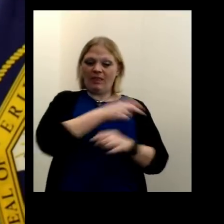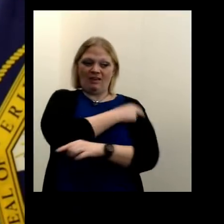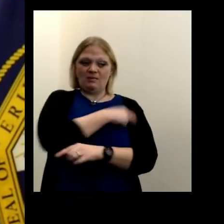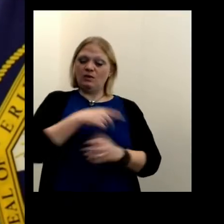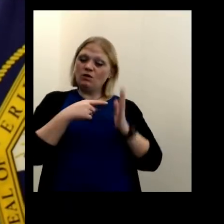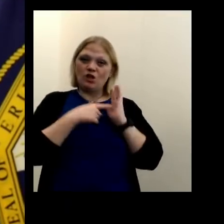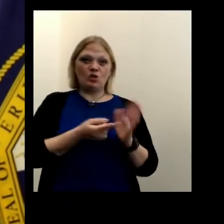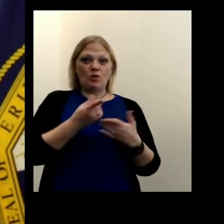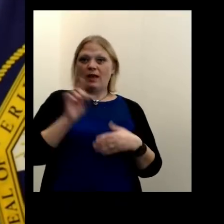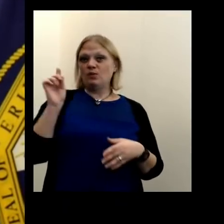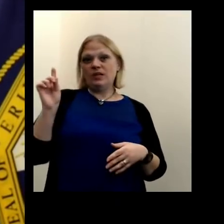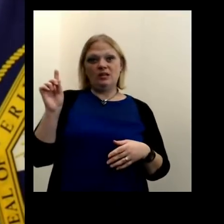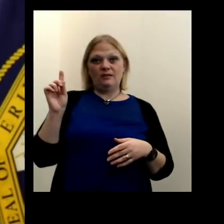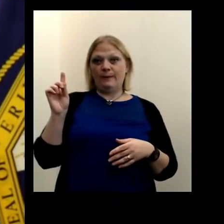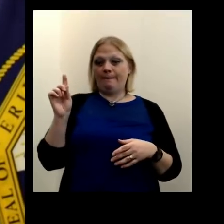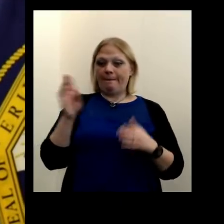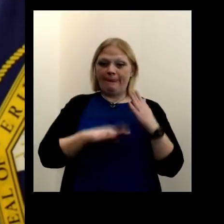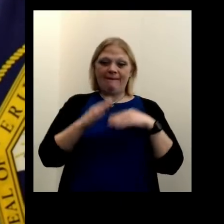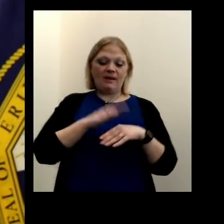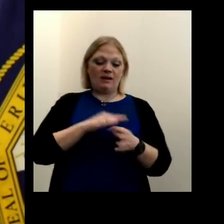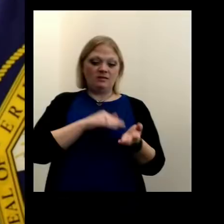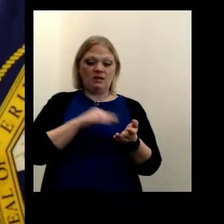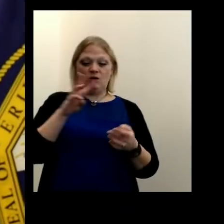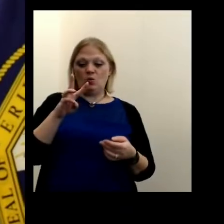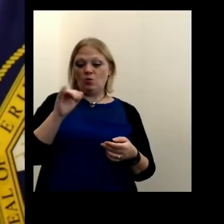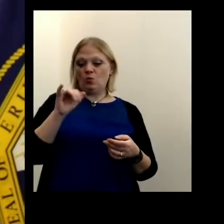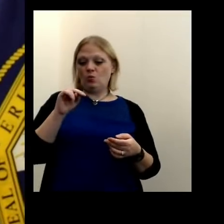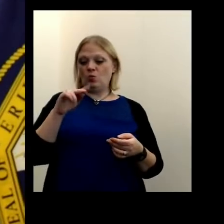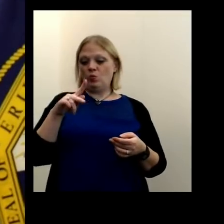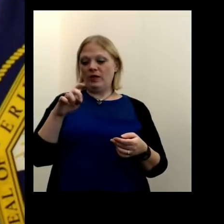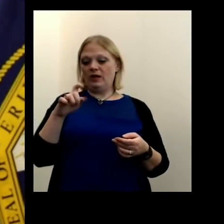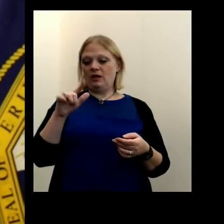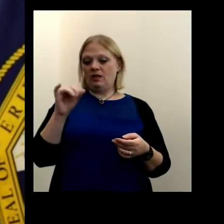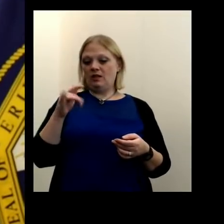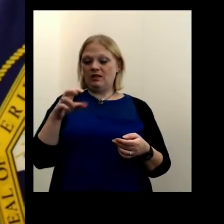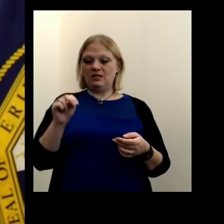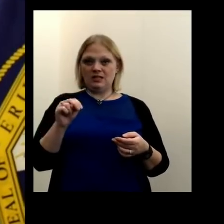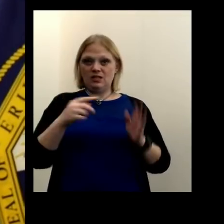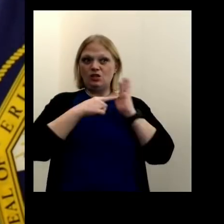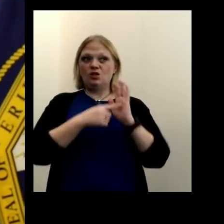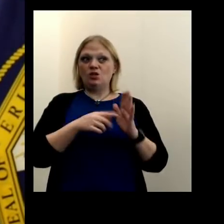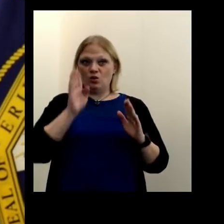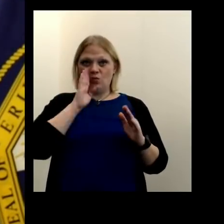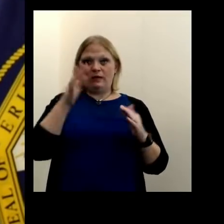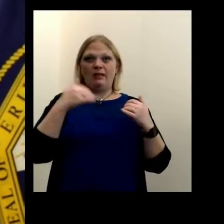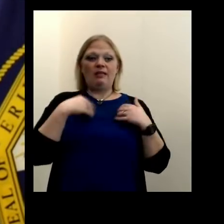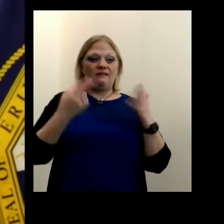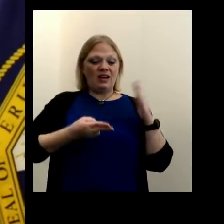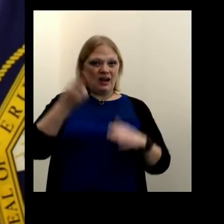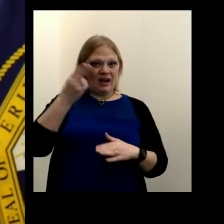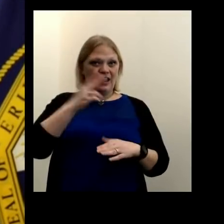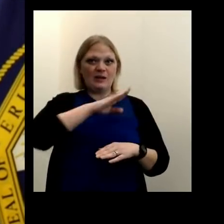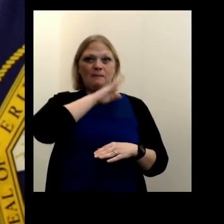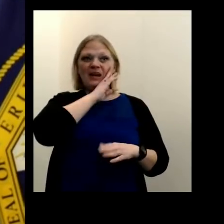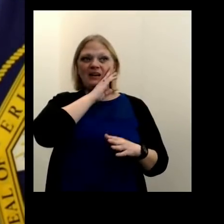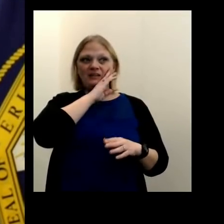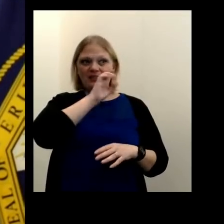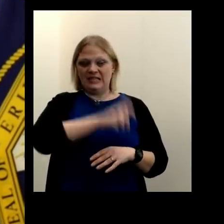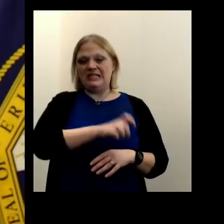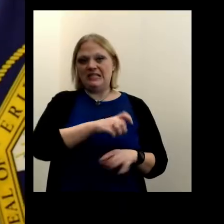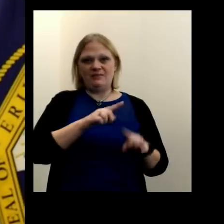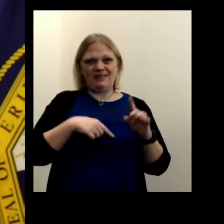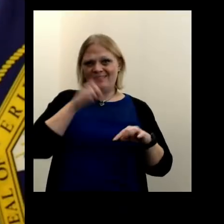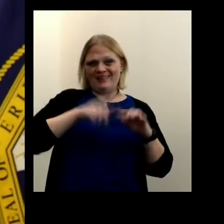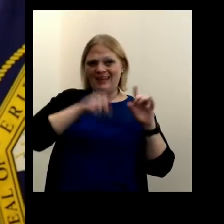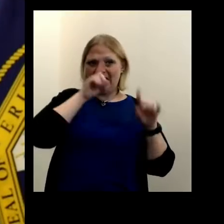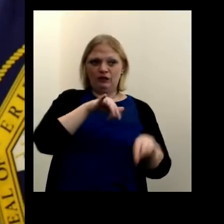week, which based on Dr. Winkelstein's models showed that we're going to be having some very high bed count needs. But I really can't answer the